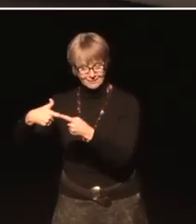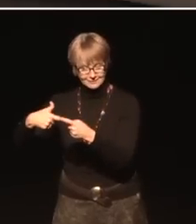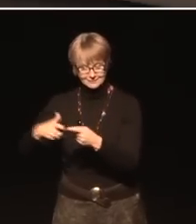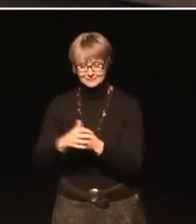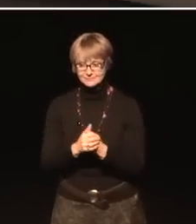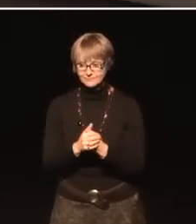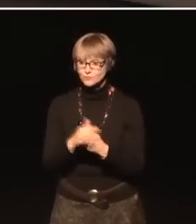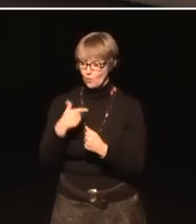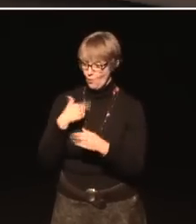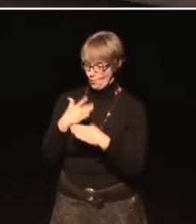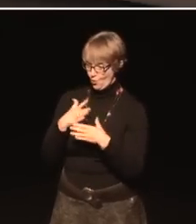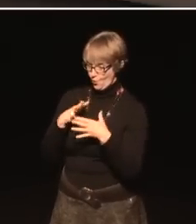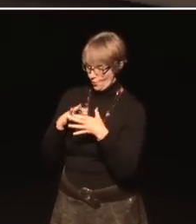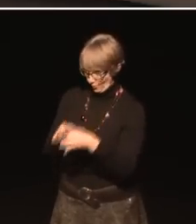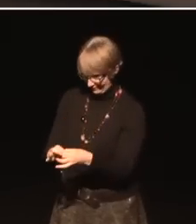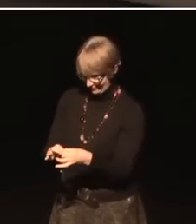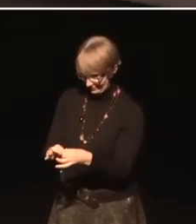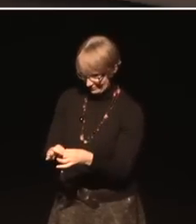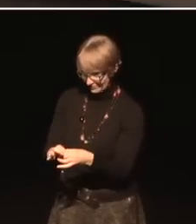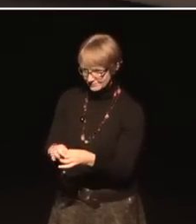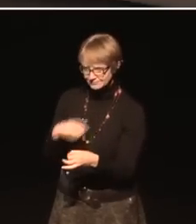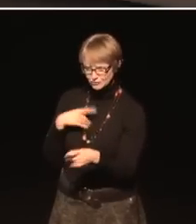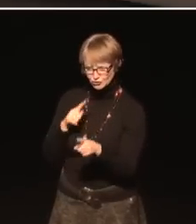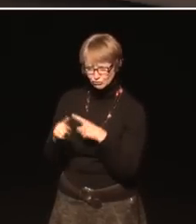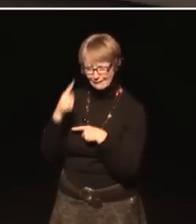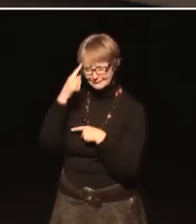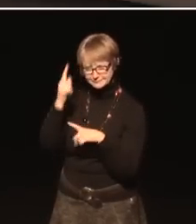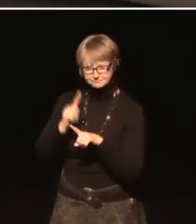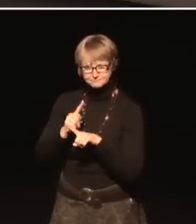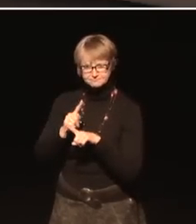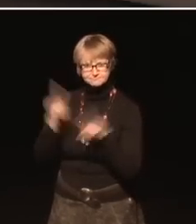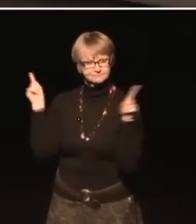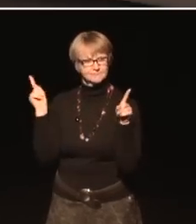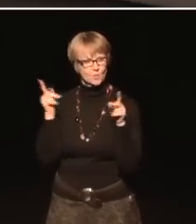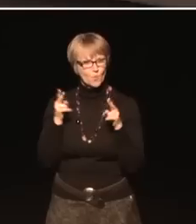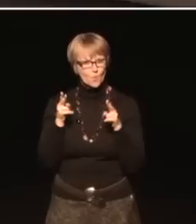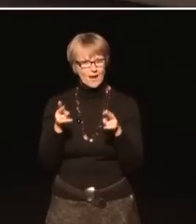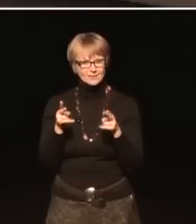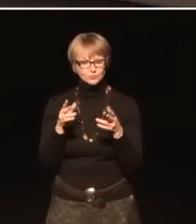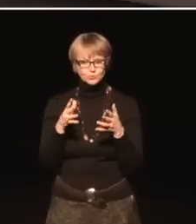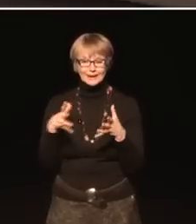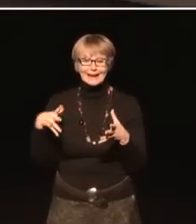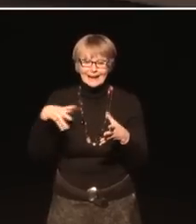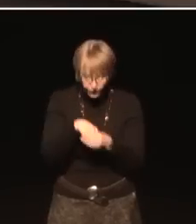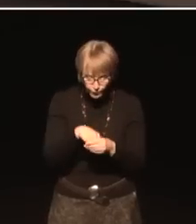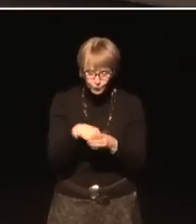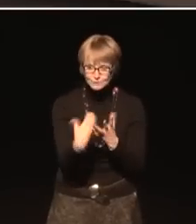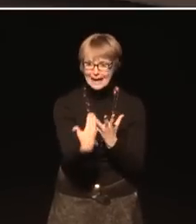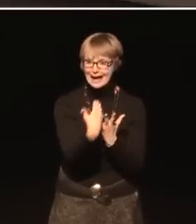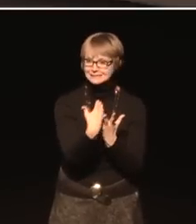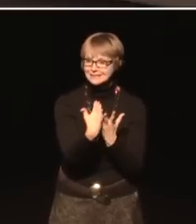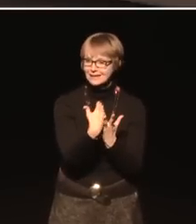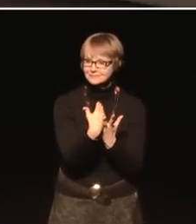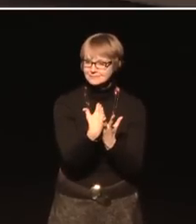are identifying innovative ways of putting access at the heart of live performance to break down the